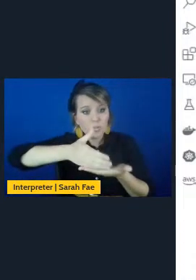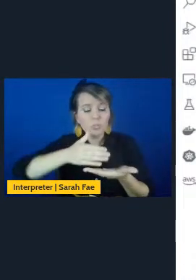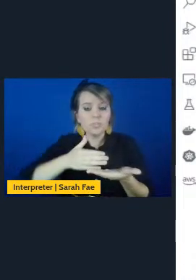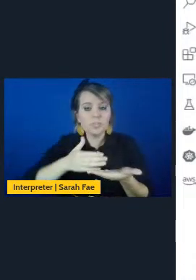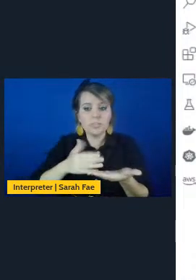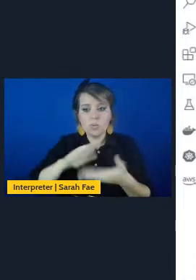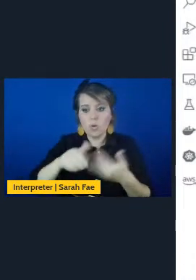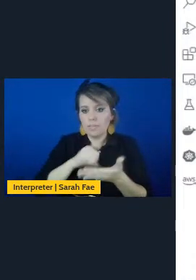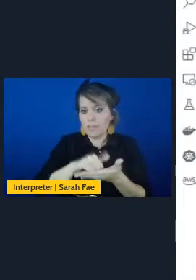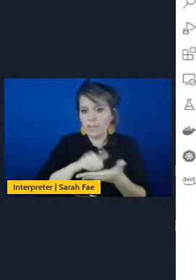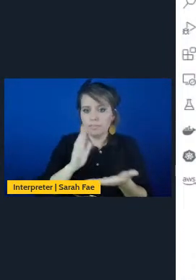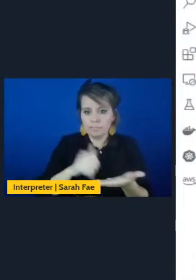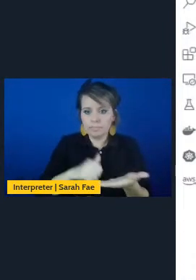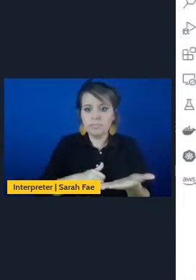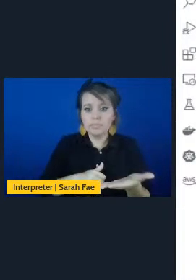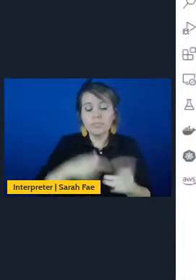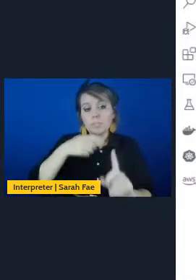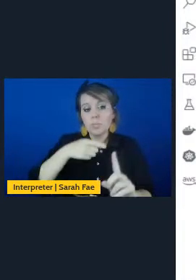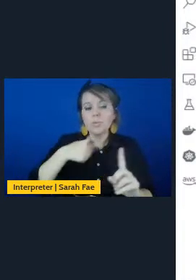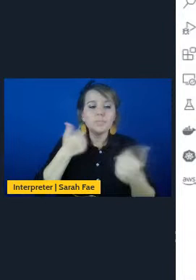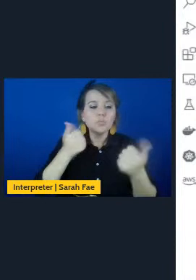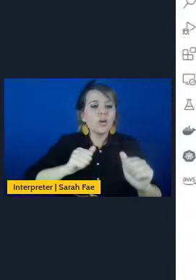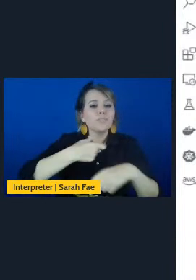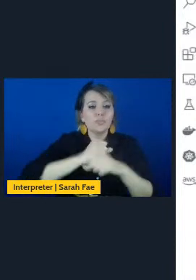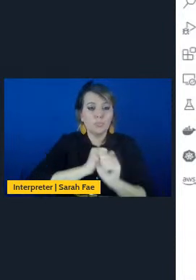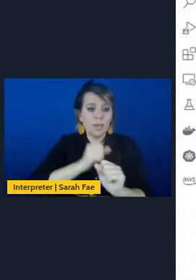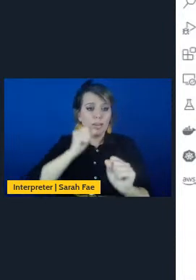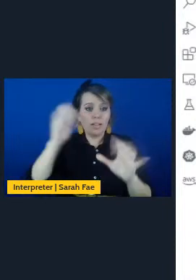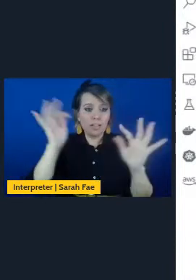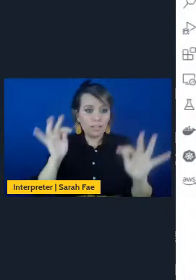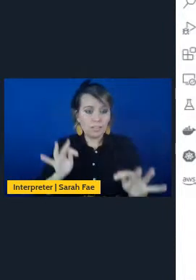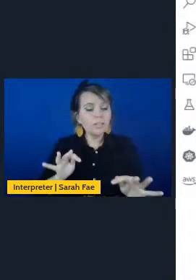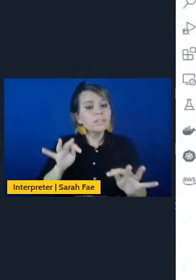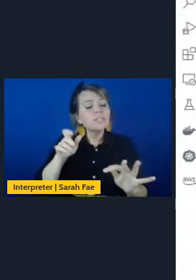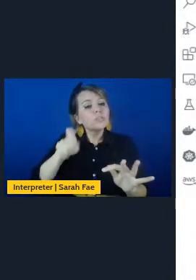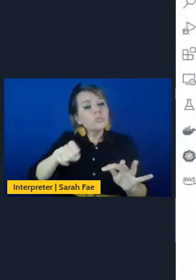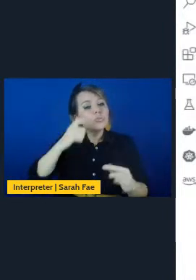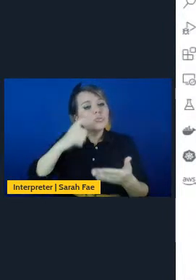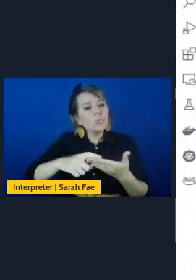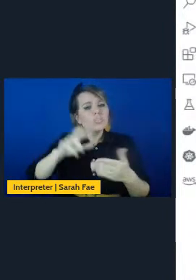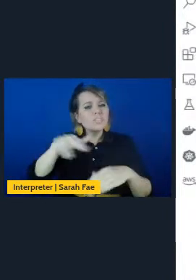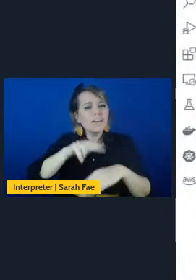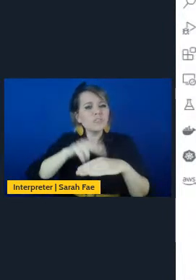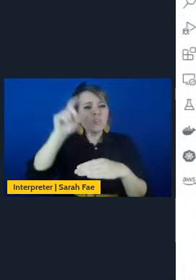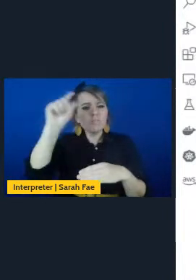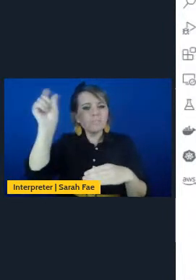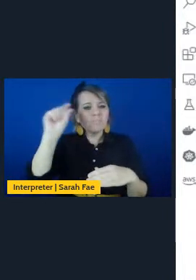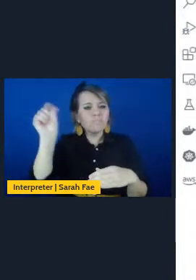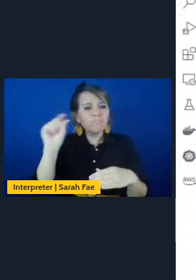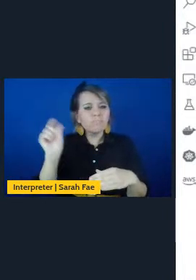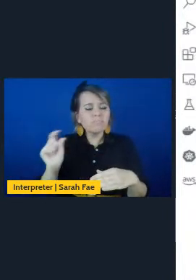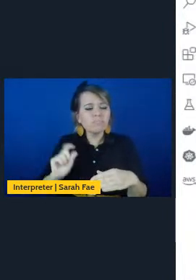so forth. So the point I'm trying to get at is you should notice how natural and more intuitive the API, the